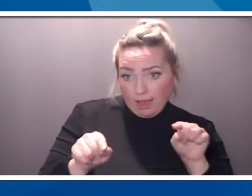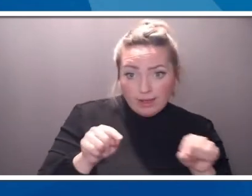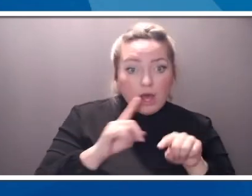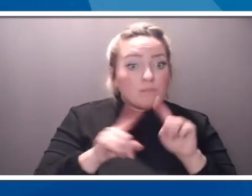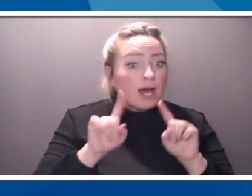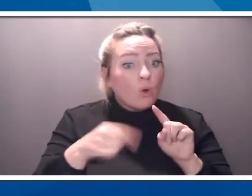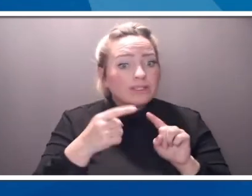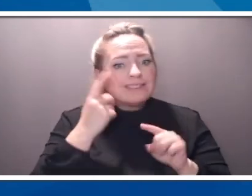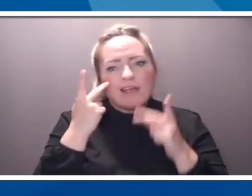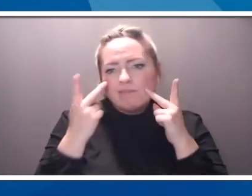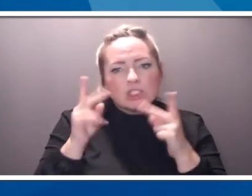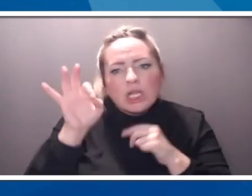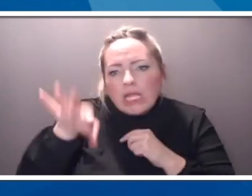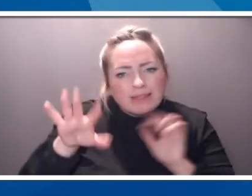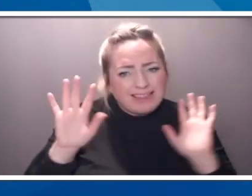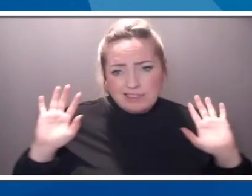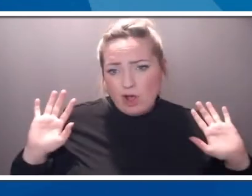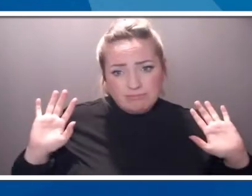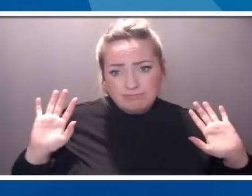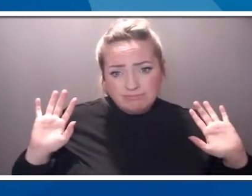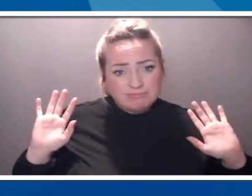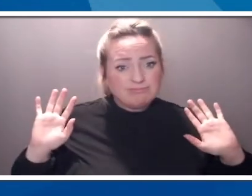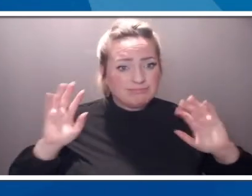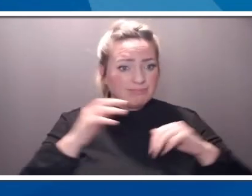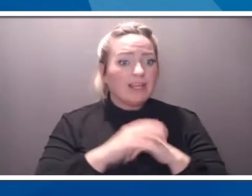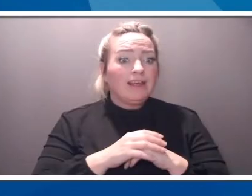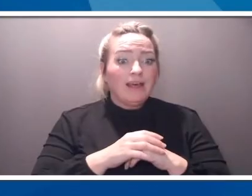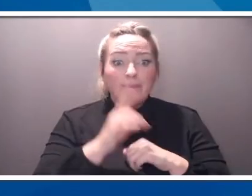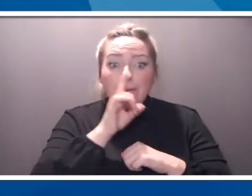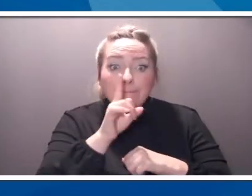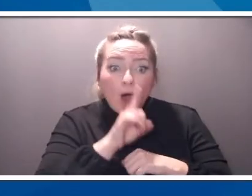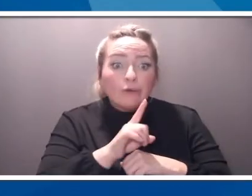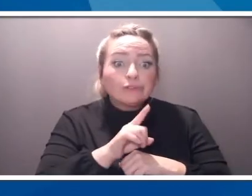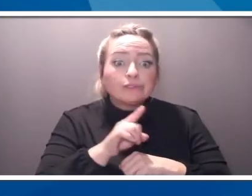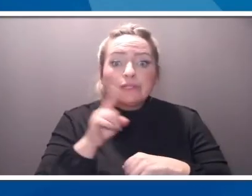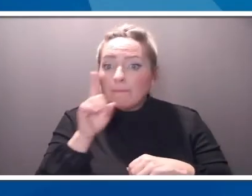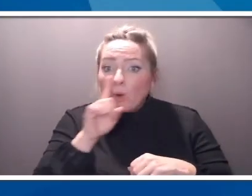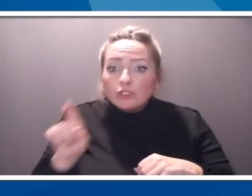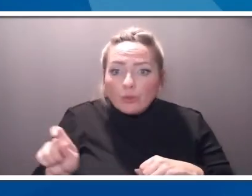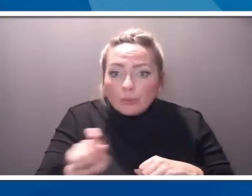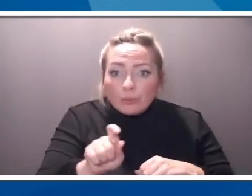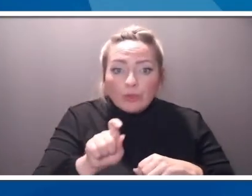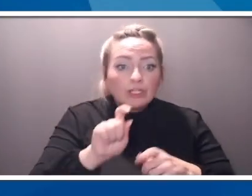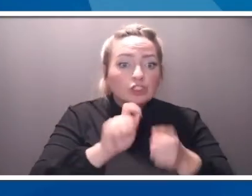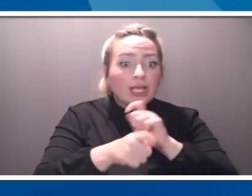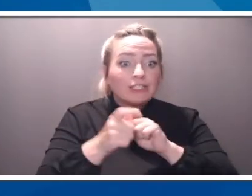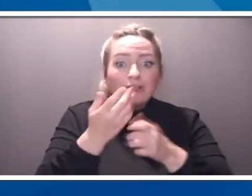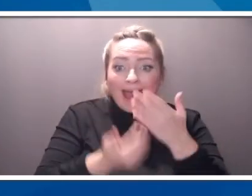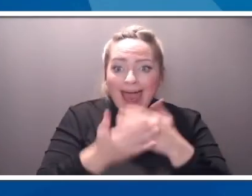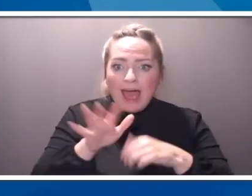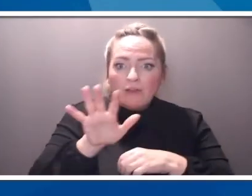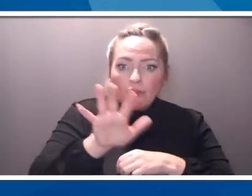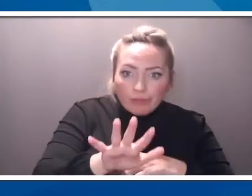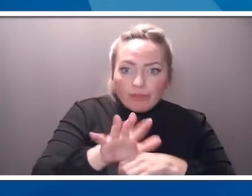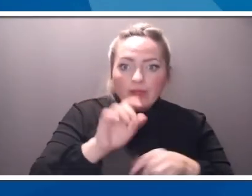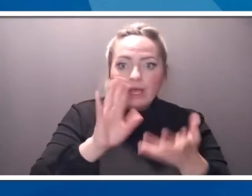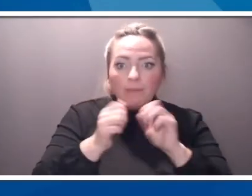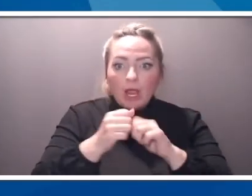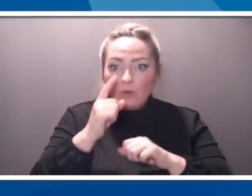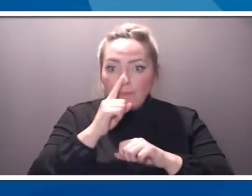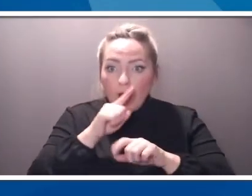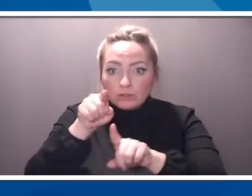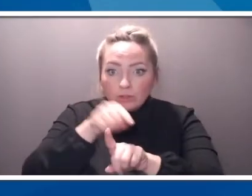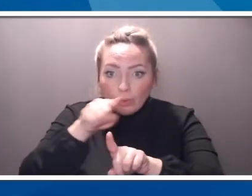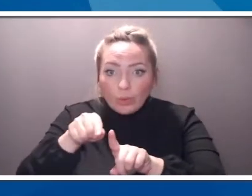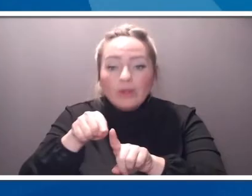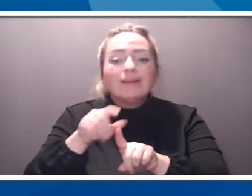could argue either way. I would argue that's only a visual little hint. The fact that, say, my mouse pointer might change to the hand rather than